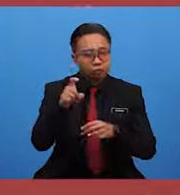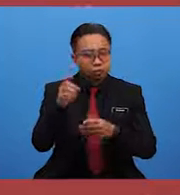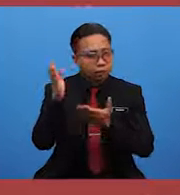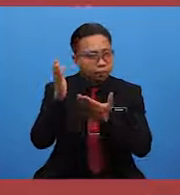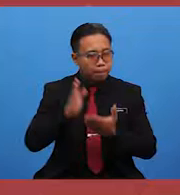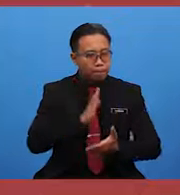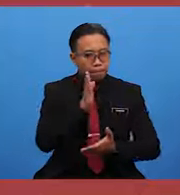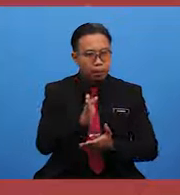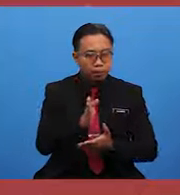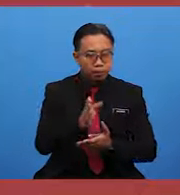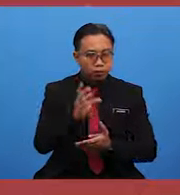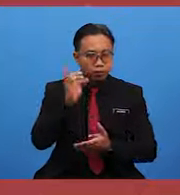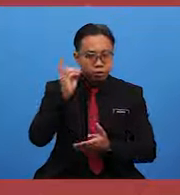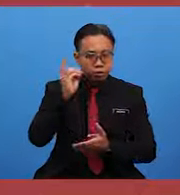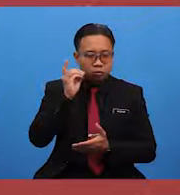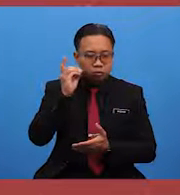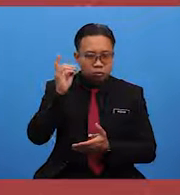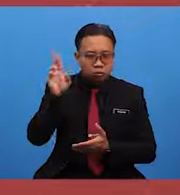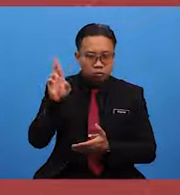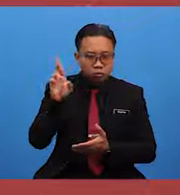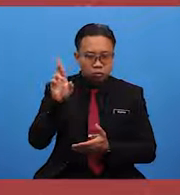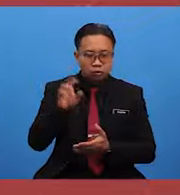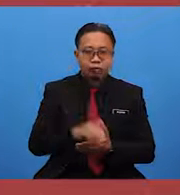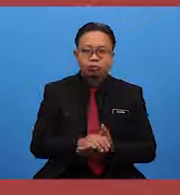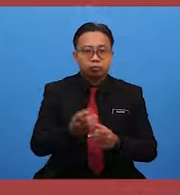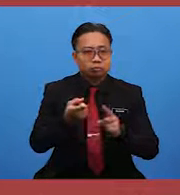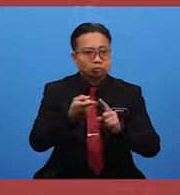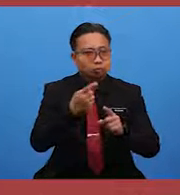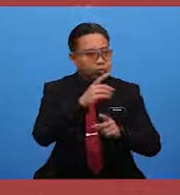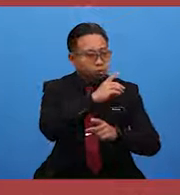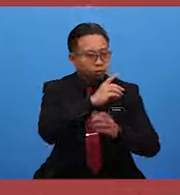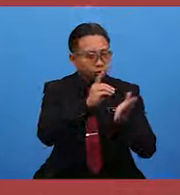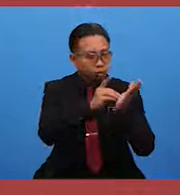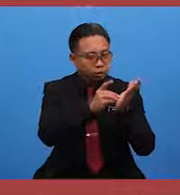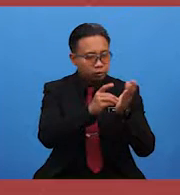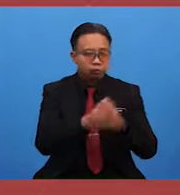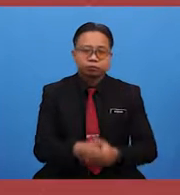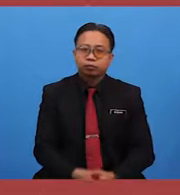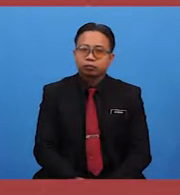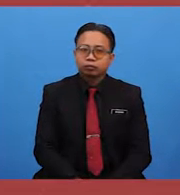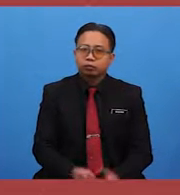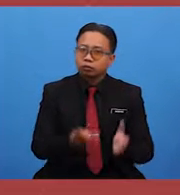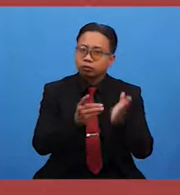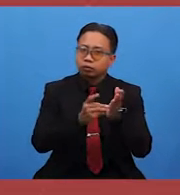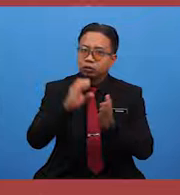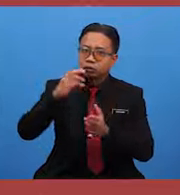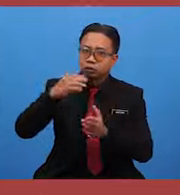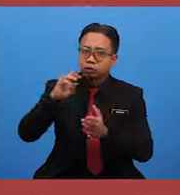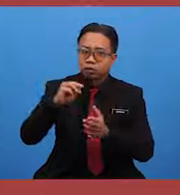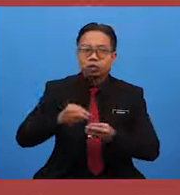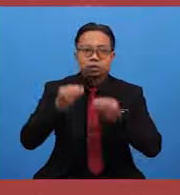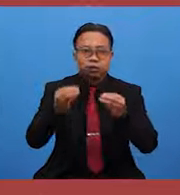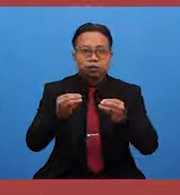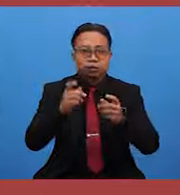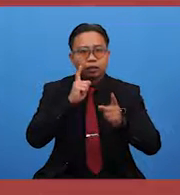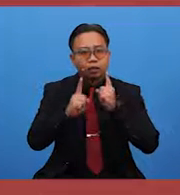welcome Dr. Florida Chin from Harrison Hospital Group to the stage. Dr. Chin will give us